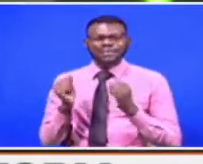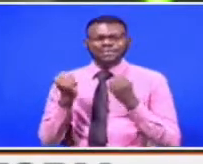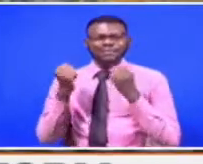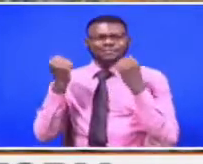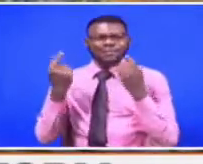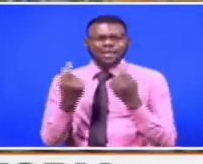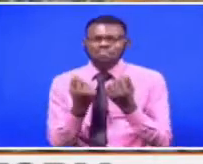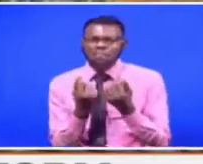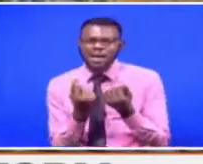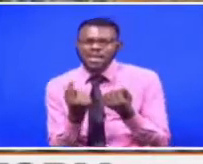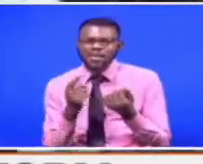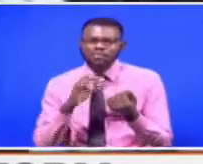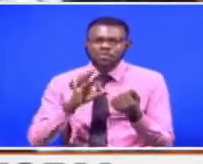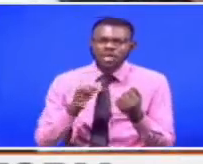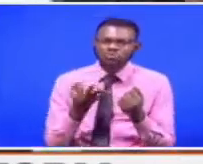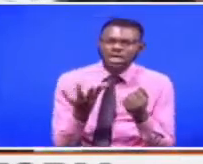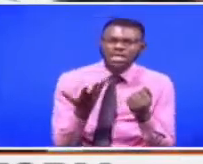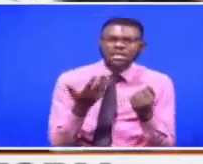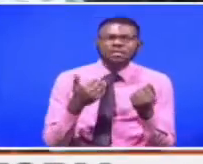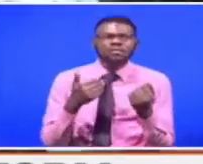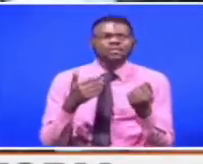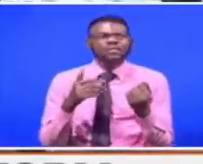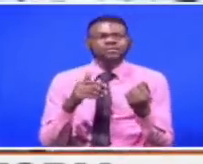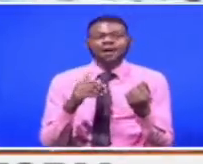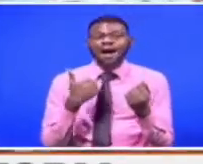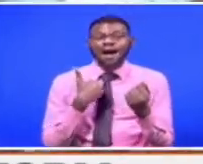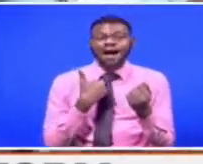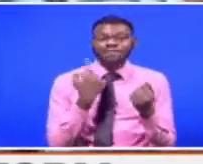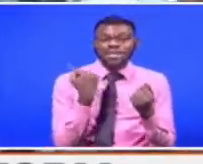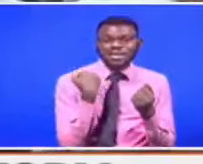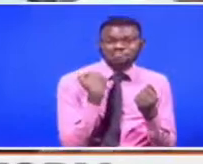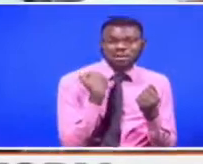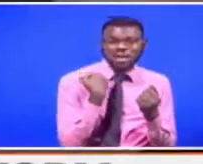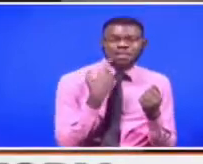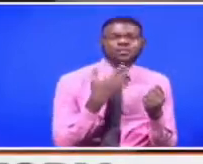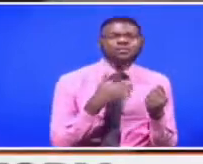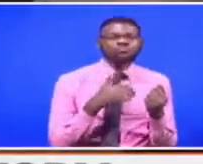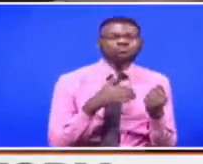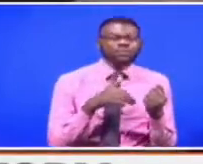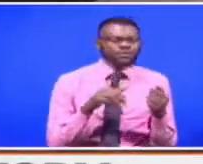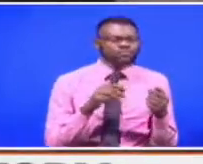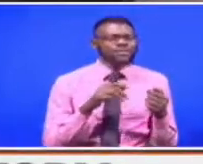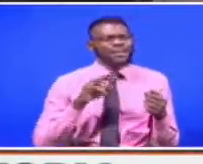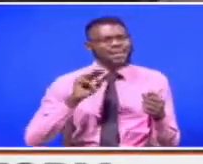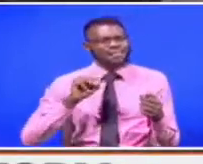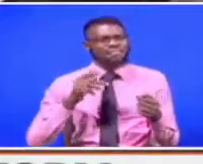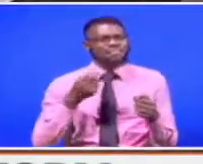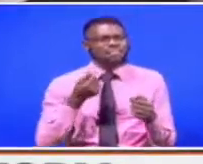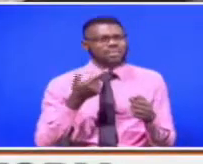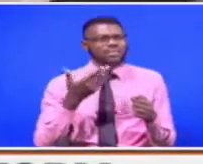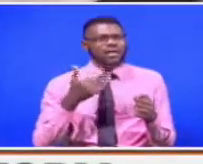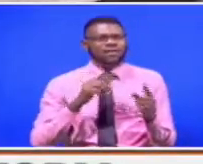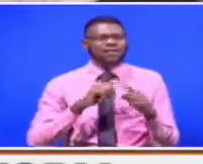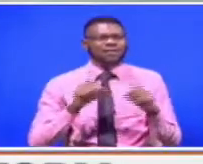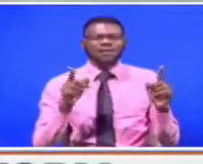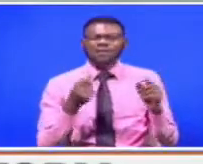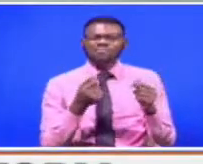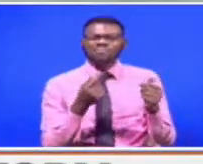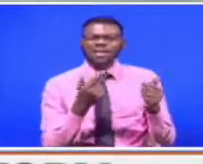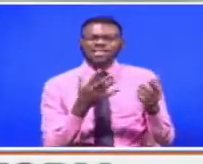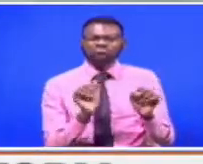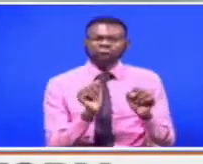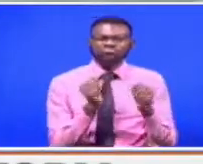as 3,000 shillings through a USSD code and M-Pesa payments. The bond was, however, met with